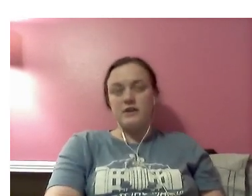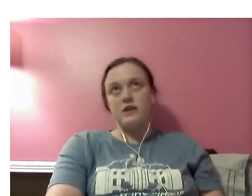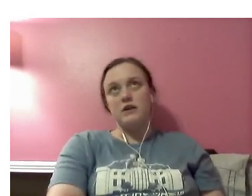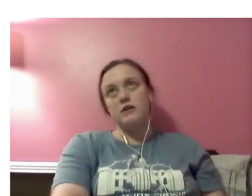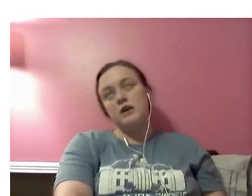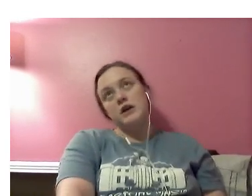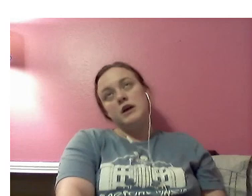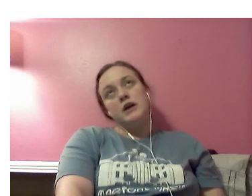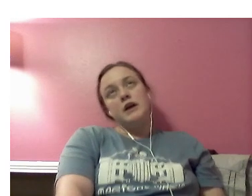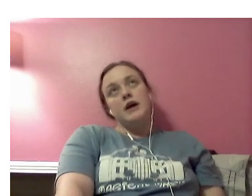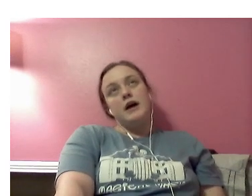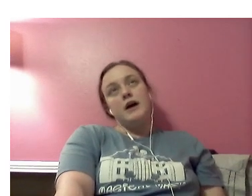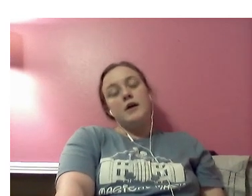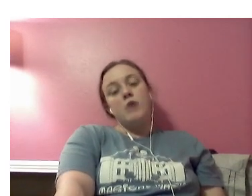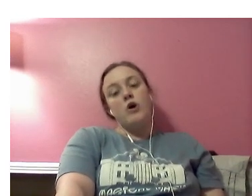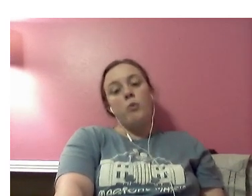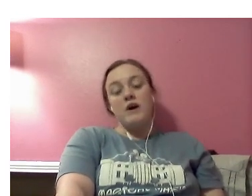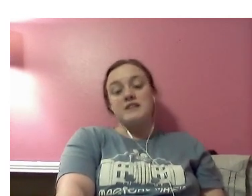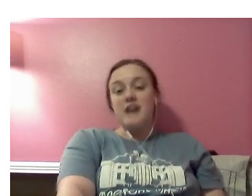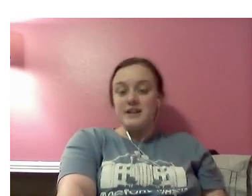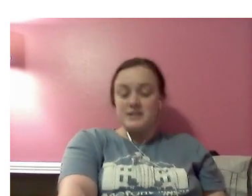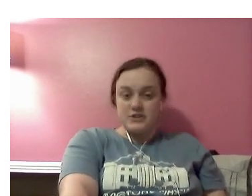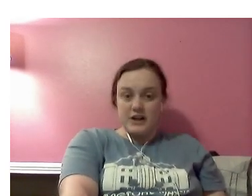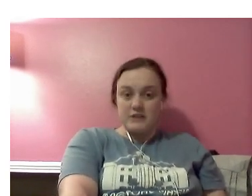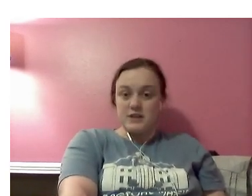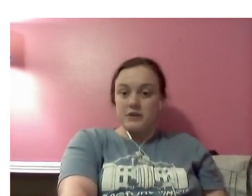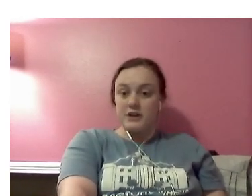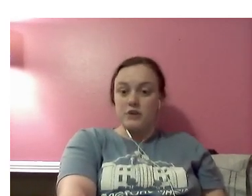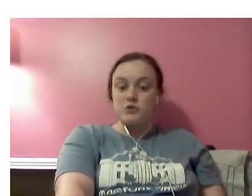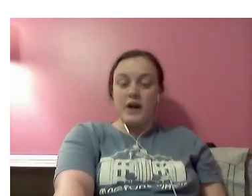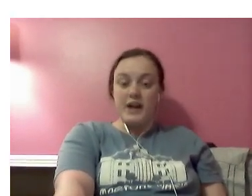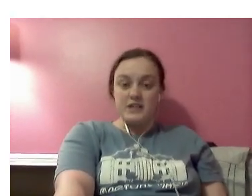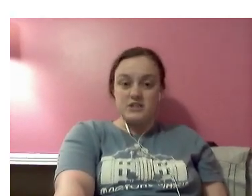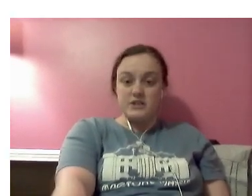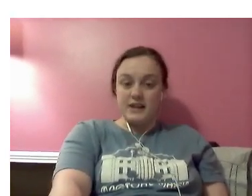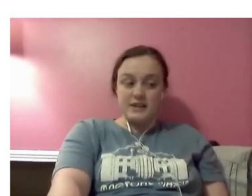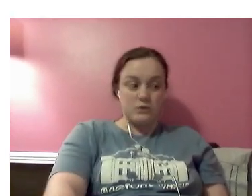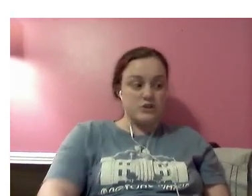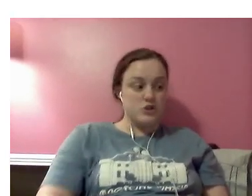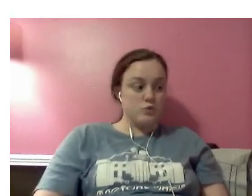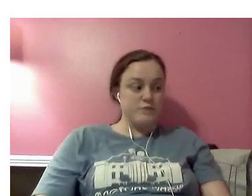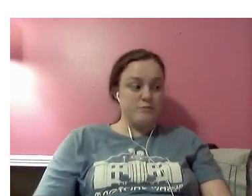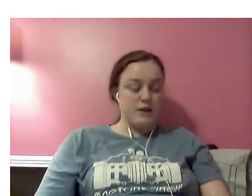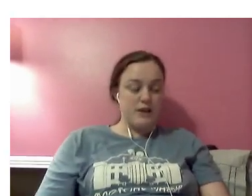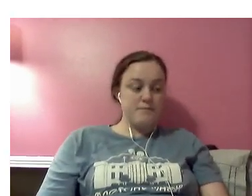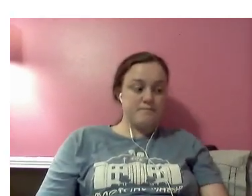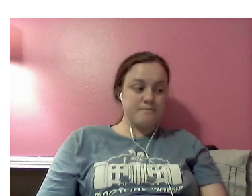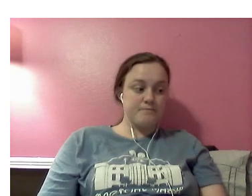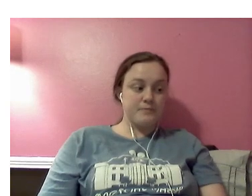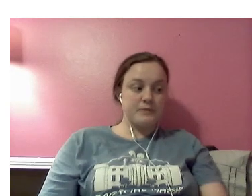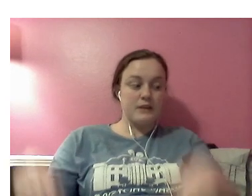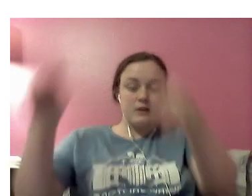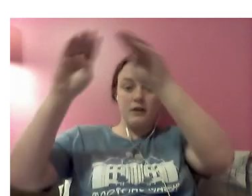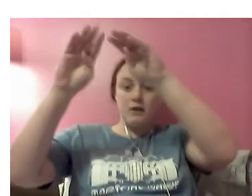and then what size is your house? Now we're going to go to age, and the next question would be,